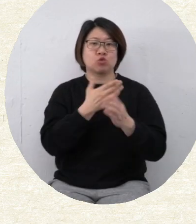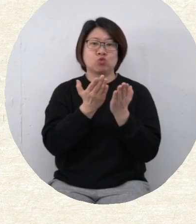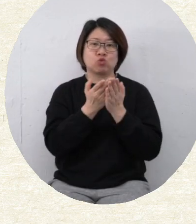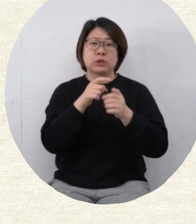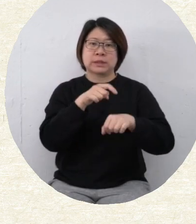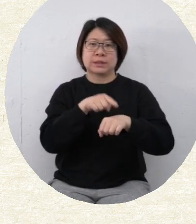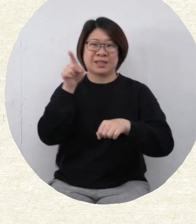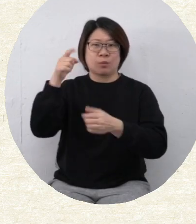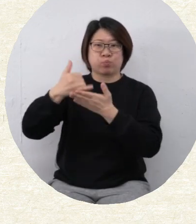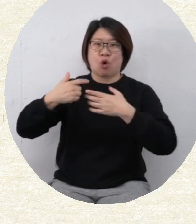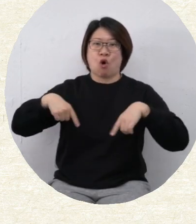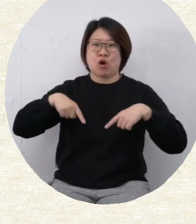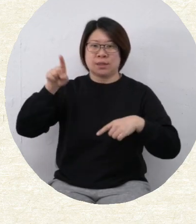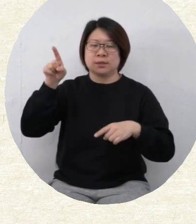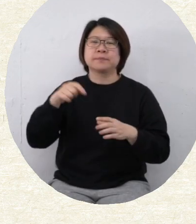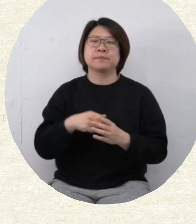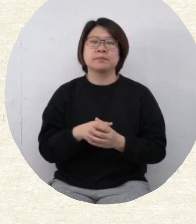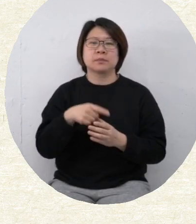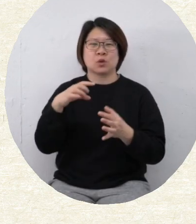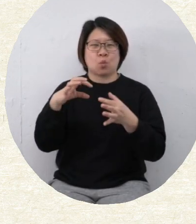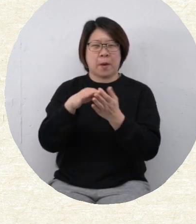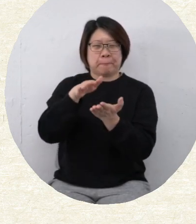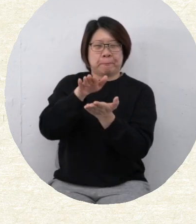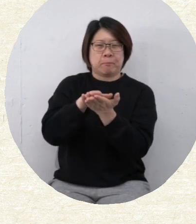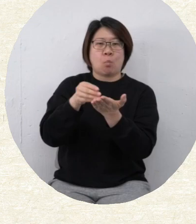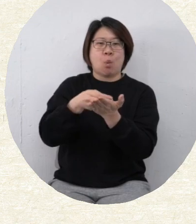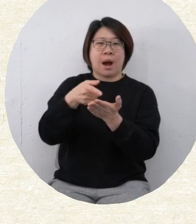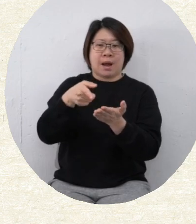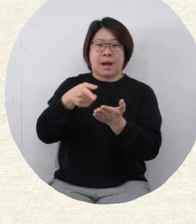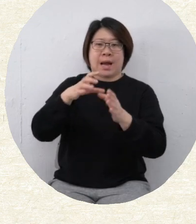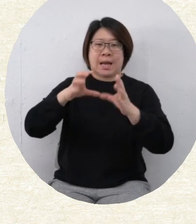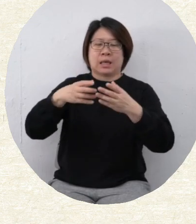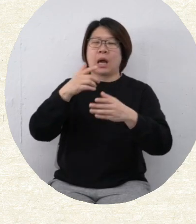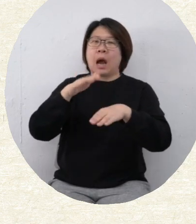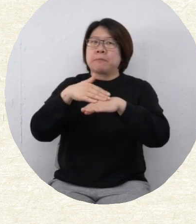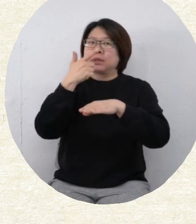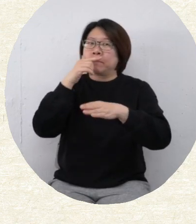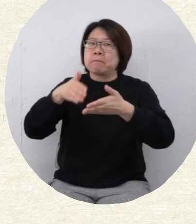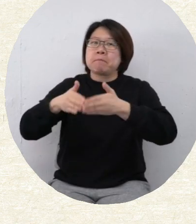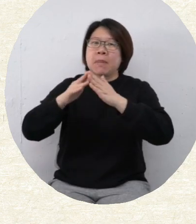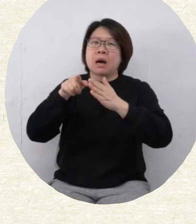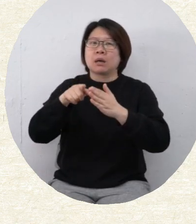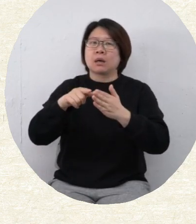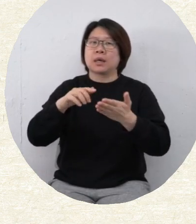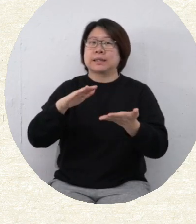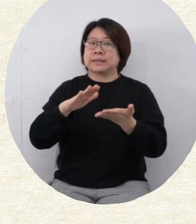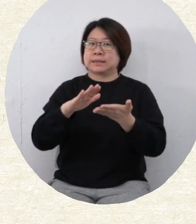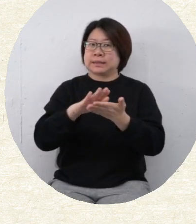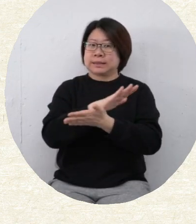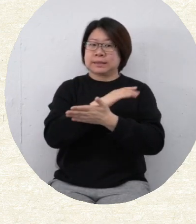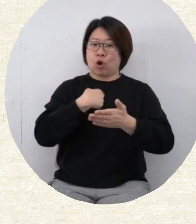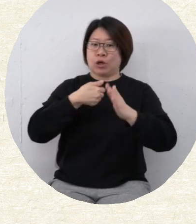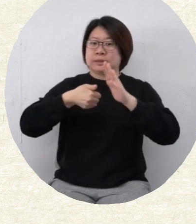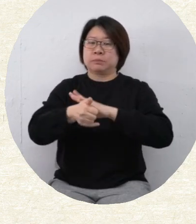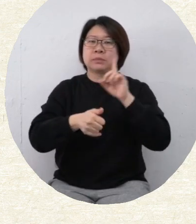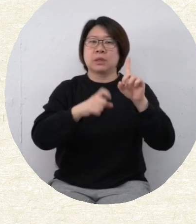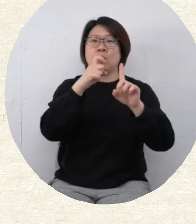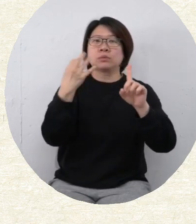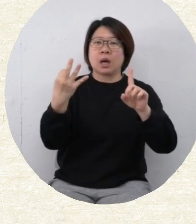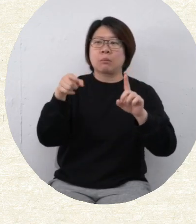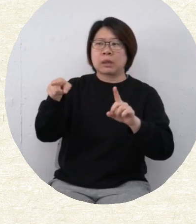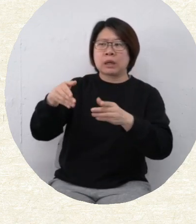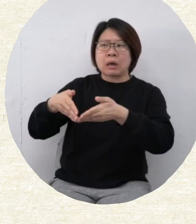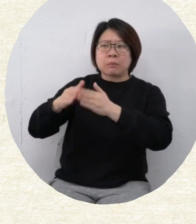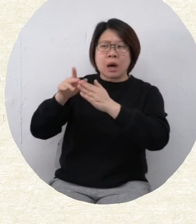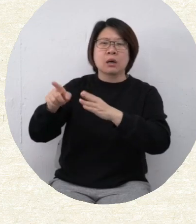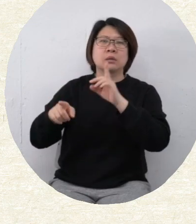is what you did in your BEFA, right? A very traditional kind of approach to printmaking, like doing